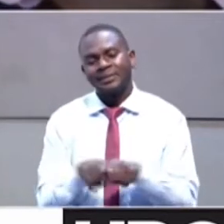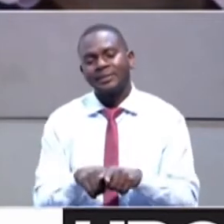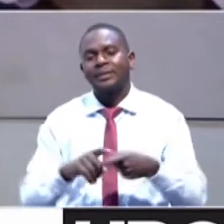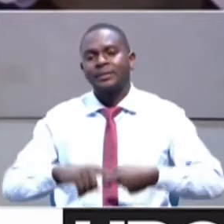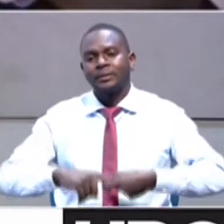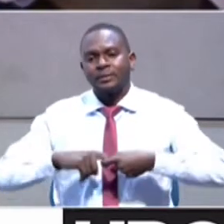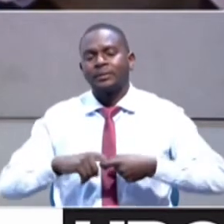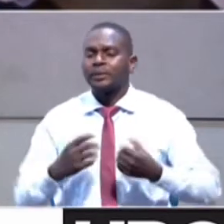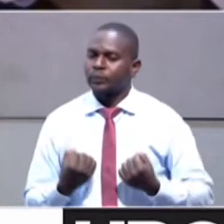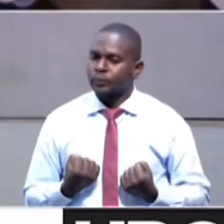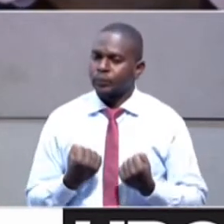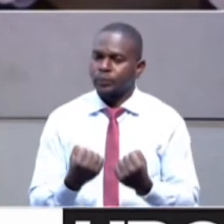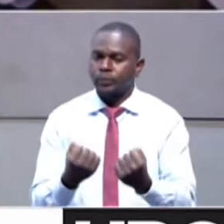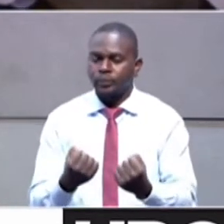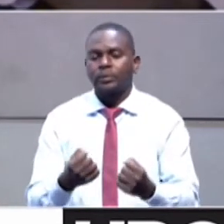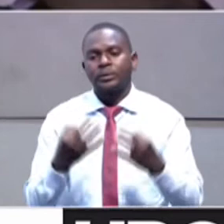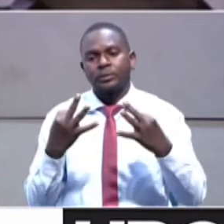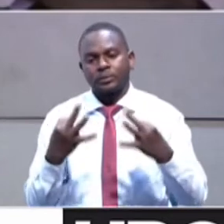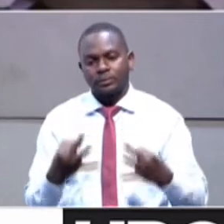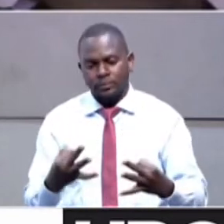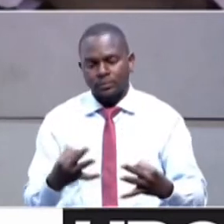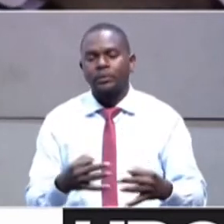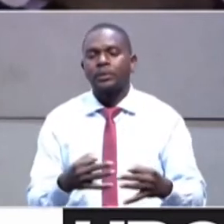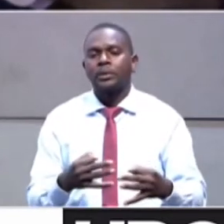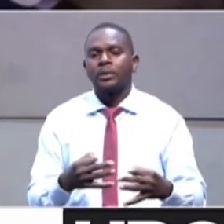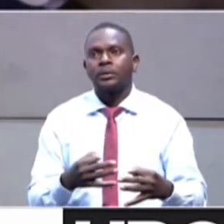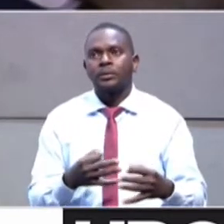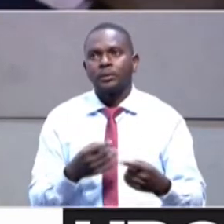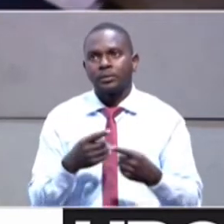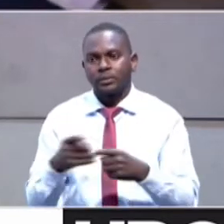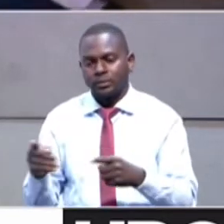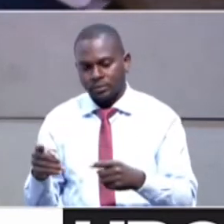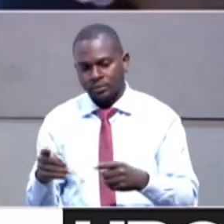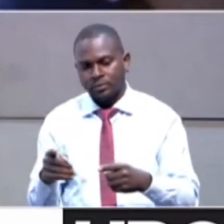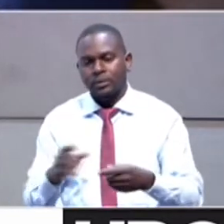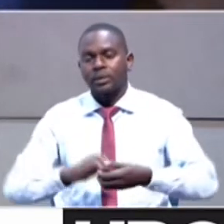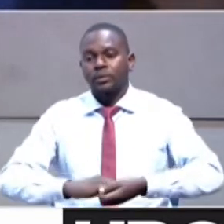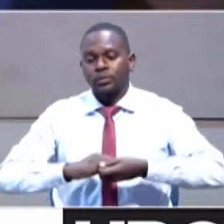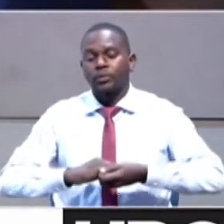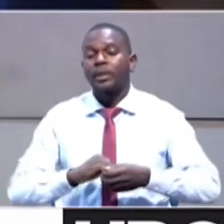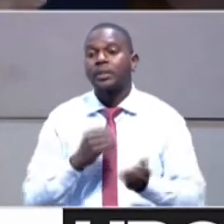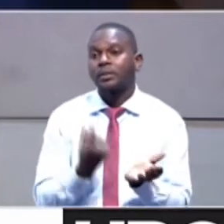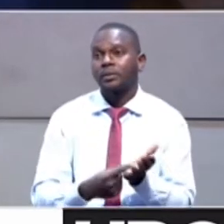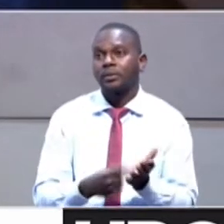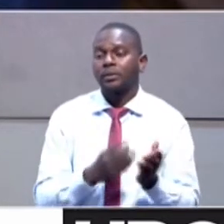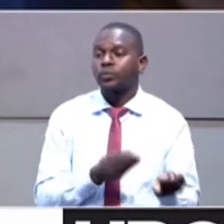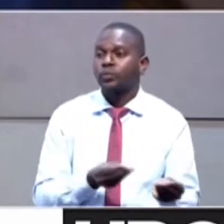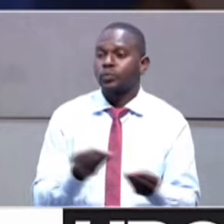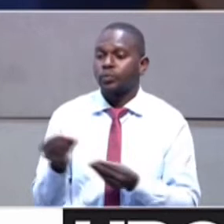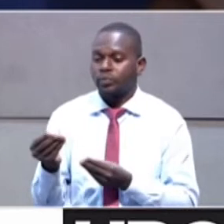use to transport the goods produced by the several cooperatives in Uganda to transport the